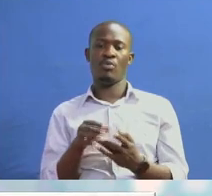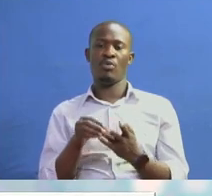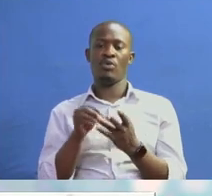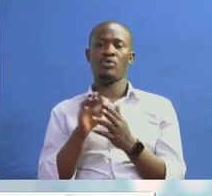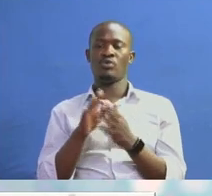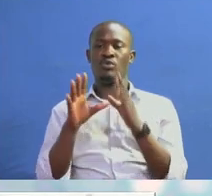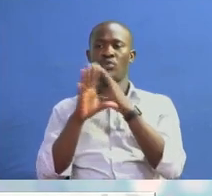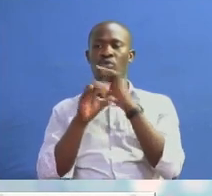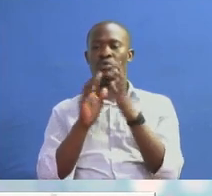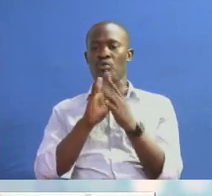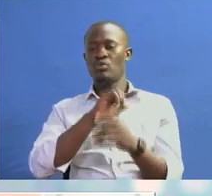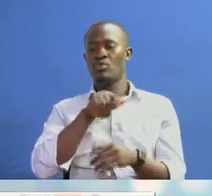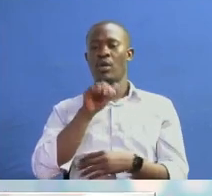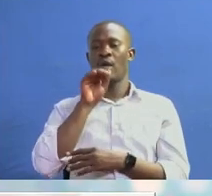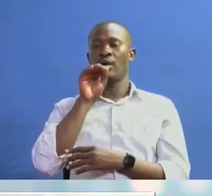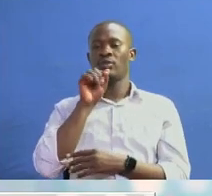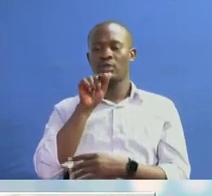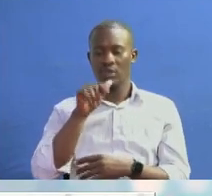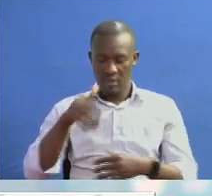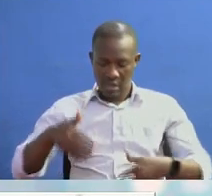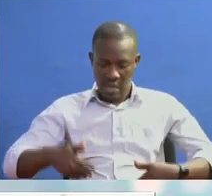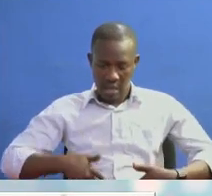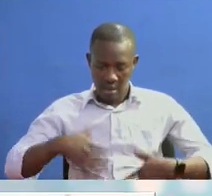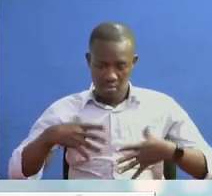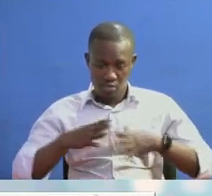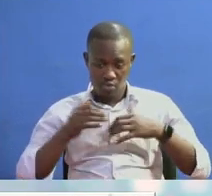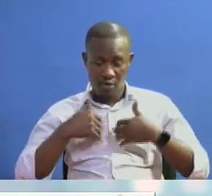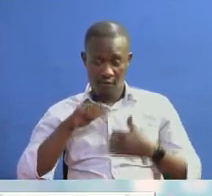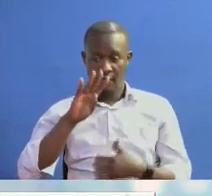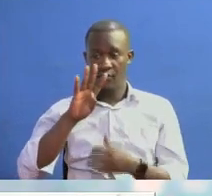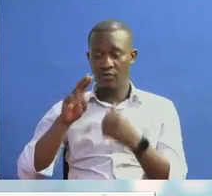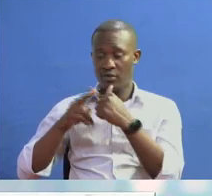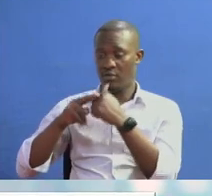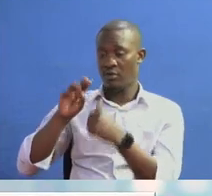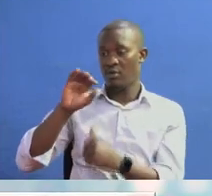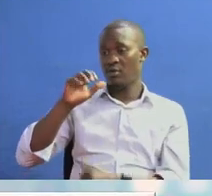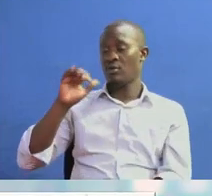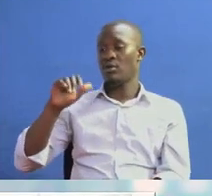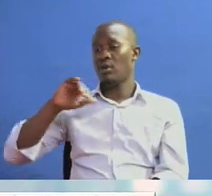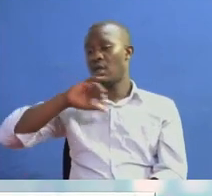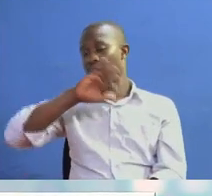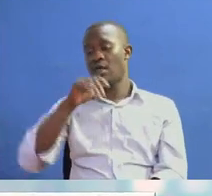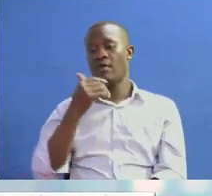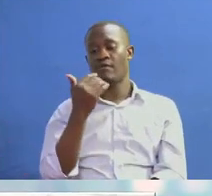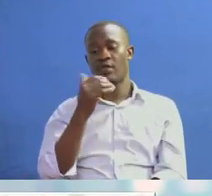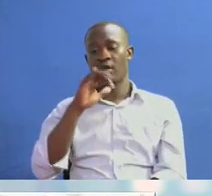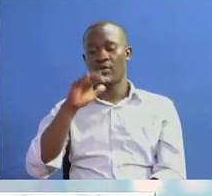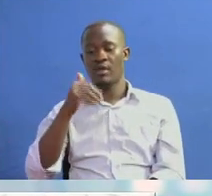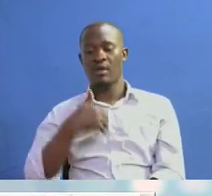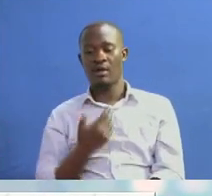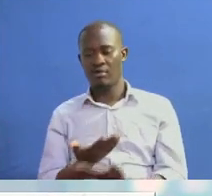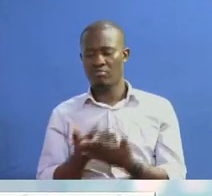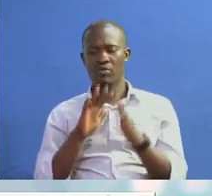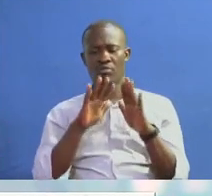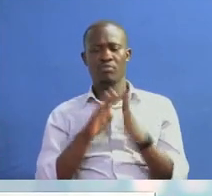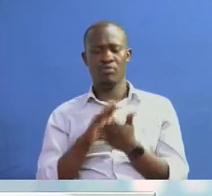the president. We are requesting that as young people, we have 47 counties. Every county has a unique space